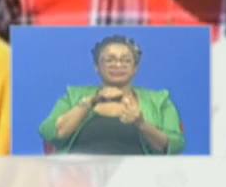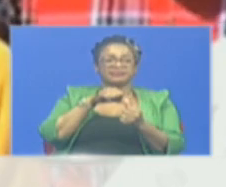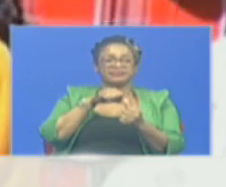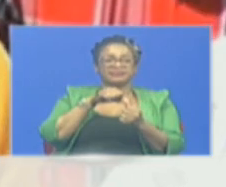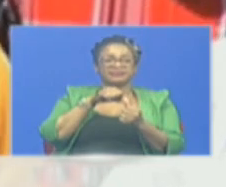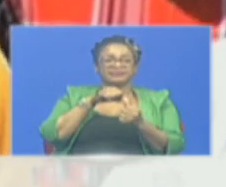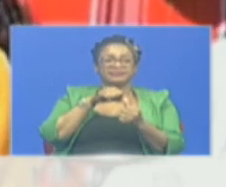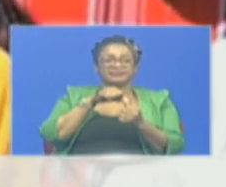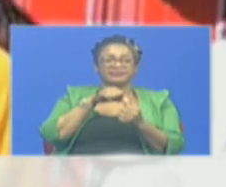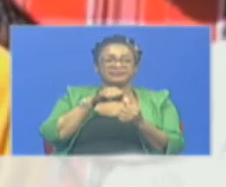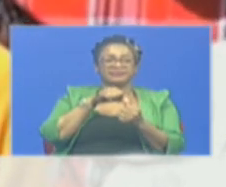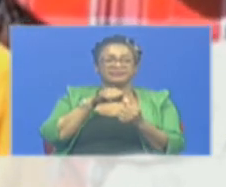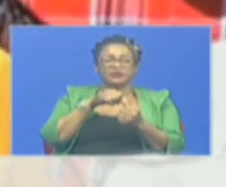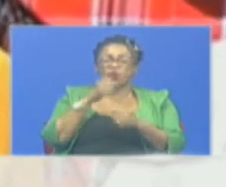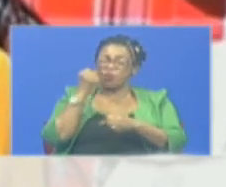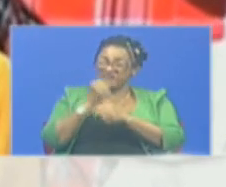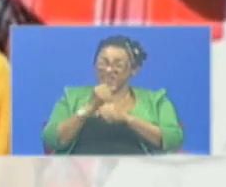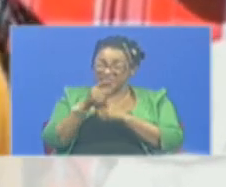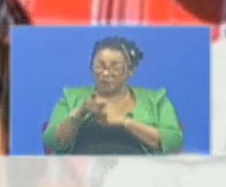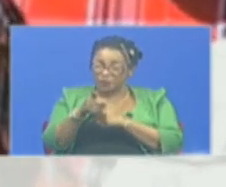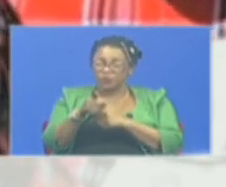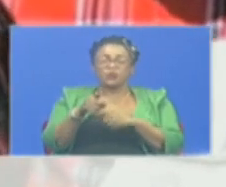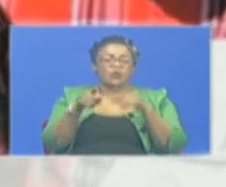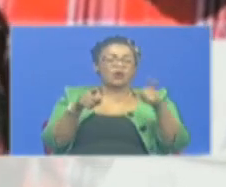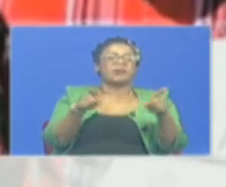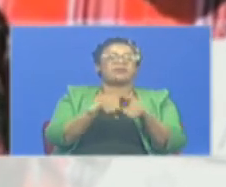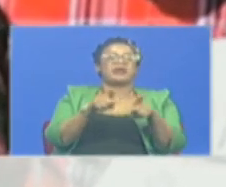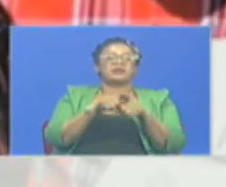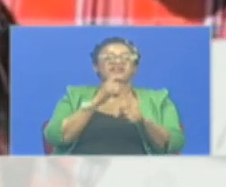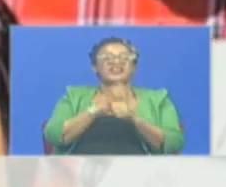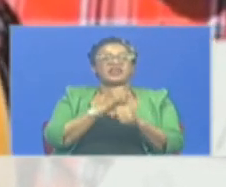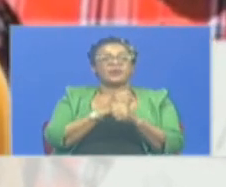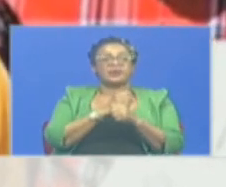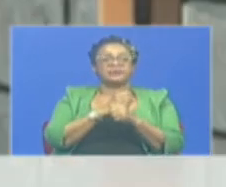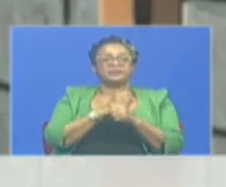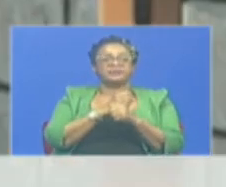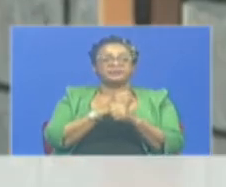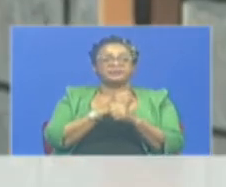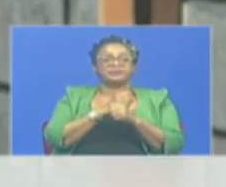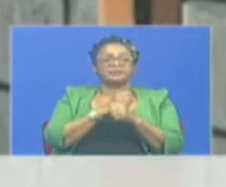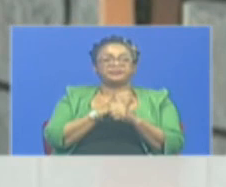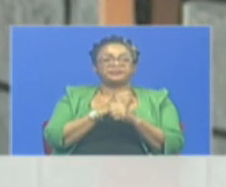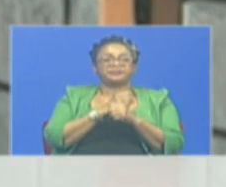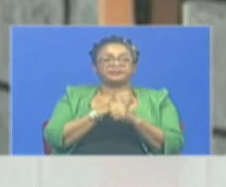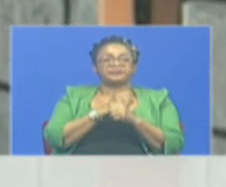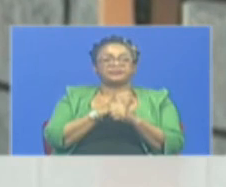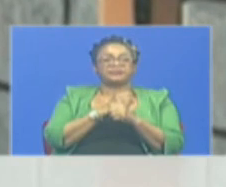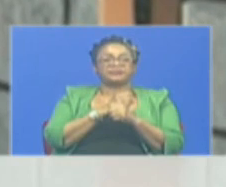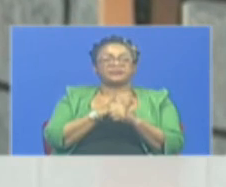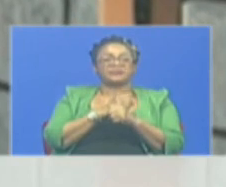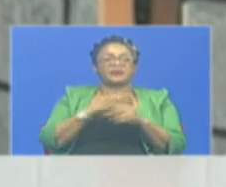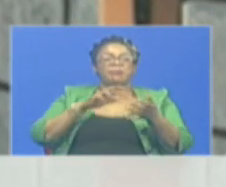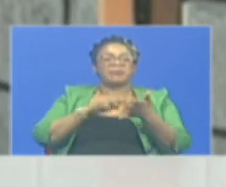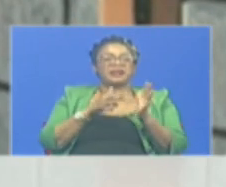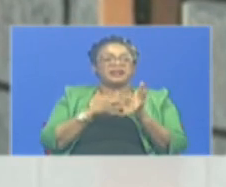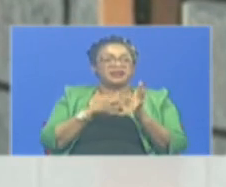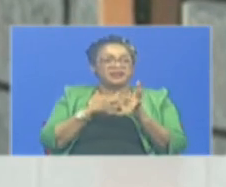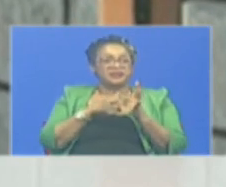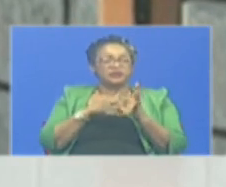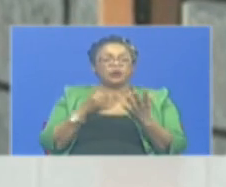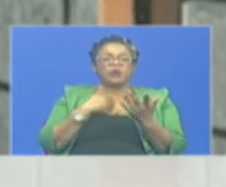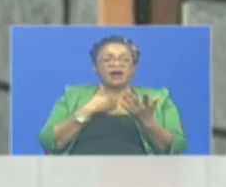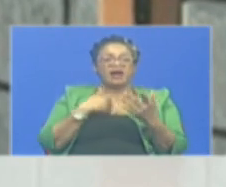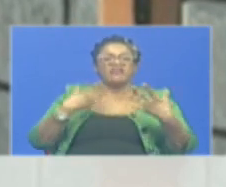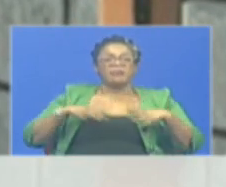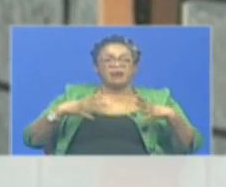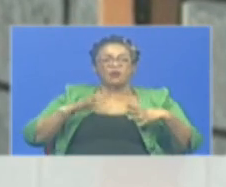diduara. Wewe unafanya hivi, wewe pia utafanyiwa. Hii ni muungano haramu. The indication that we are seeing is that there are people who have an